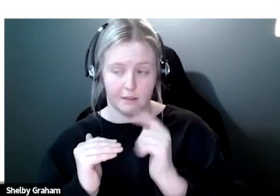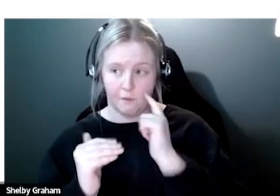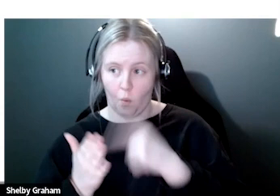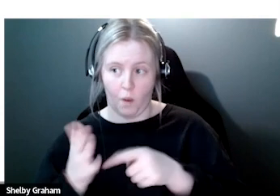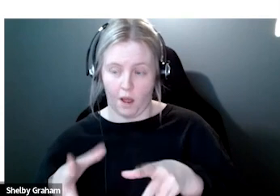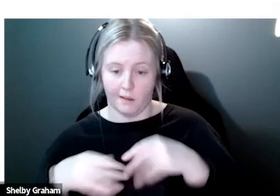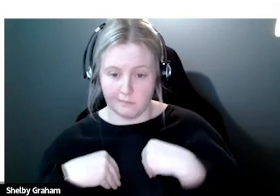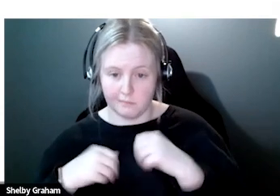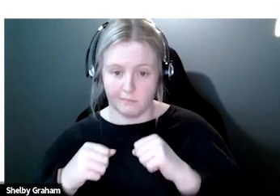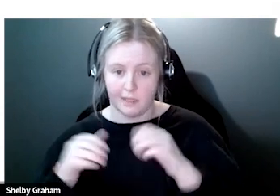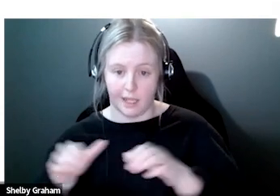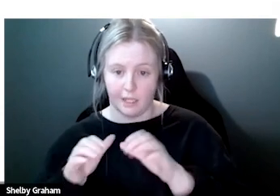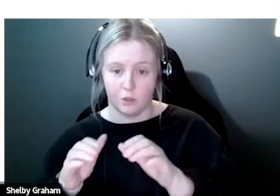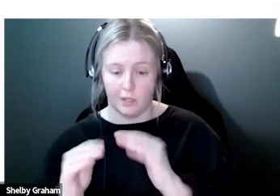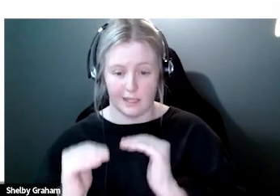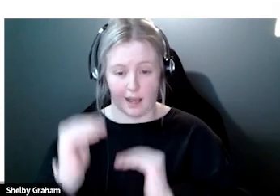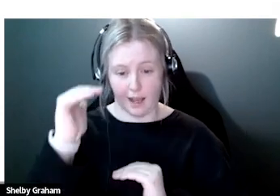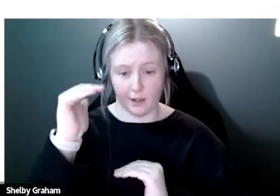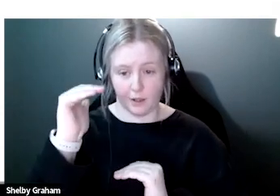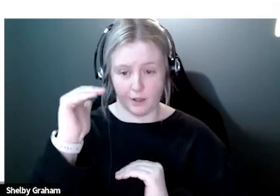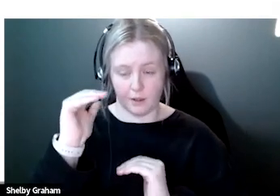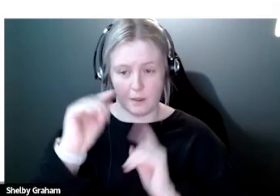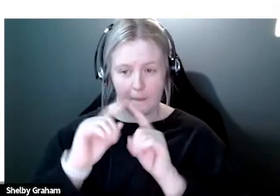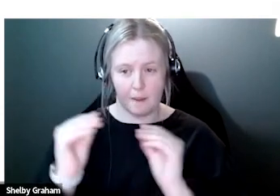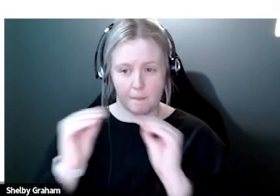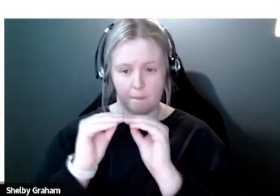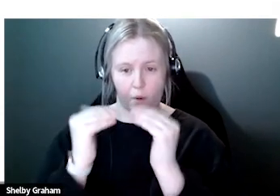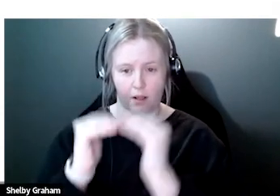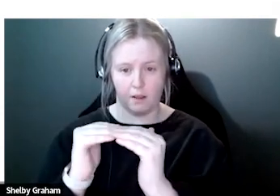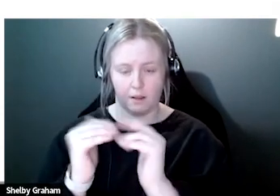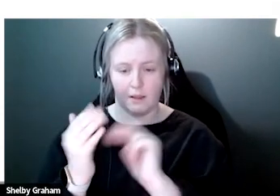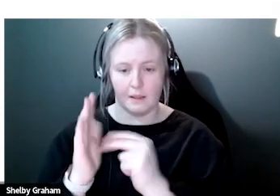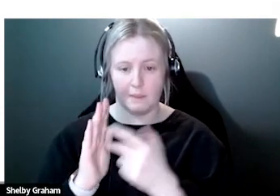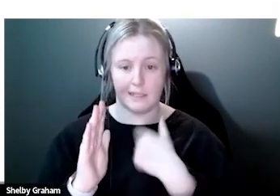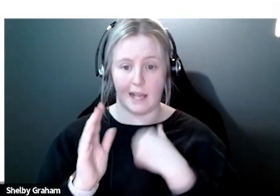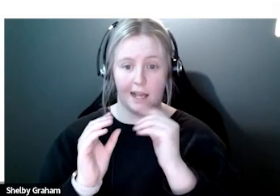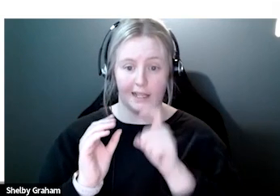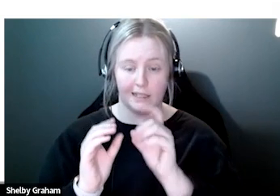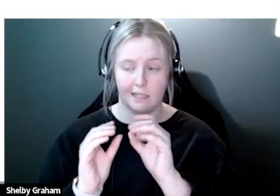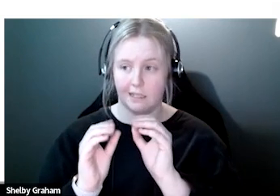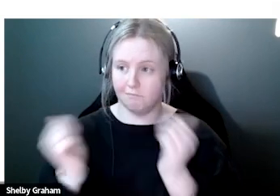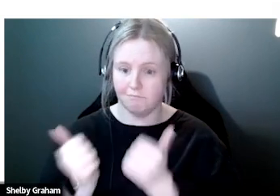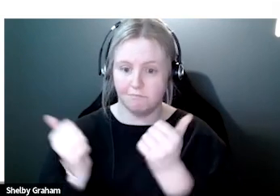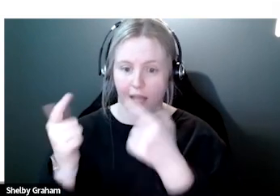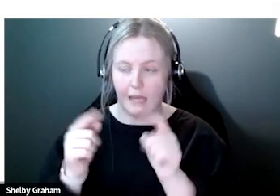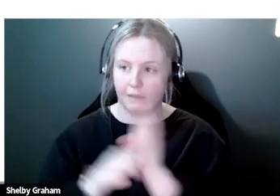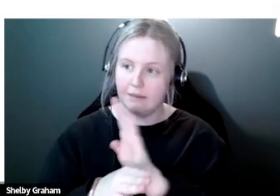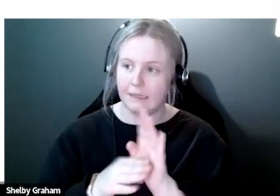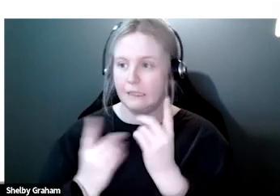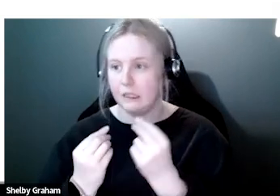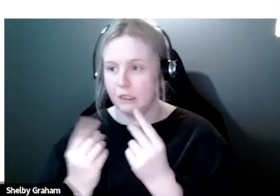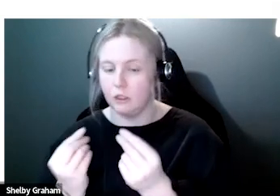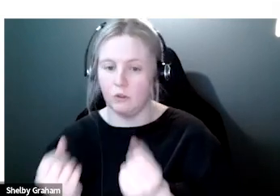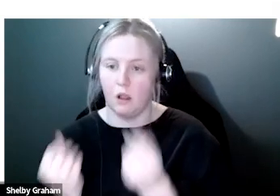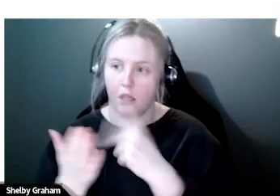and smaller than other people's, which means I need more going on. I need a very busy life. I need